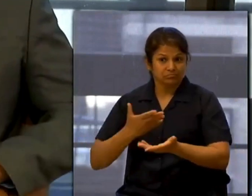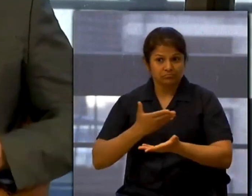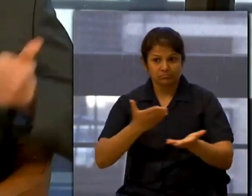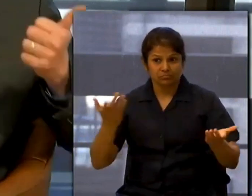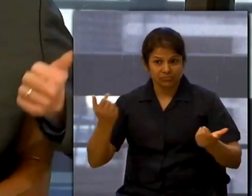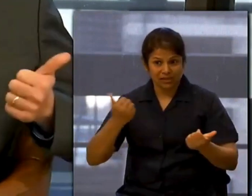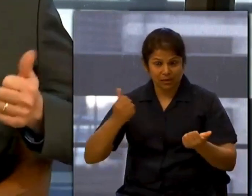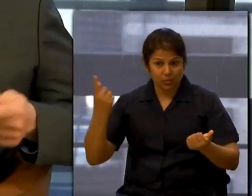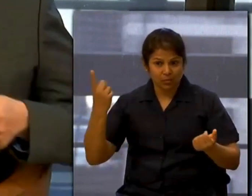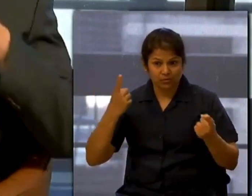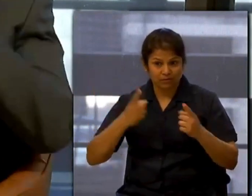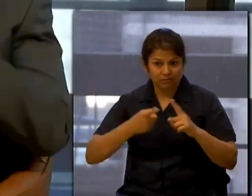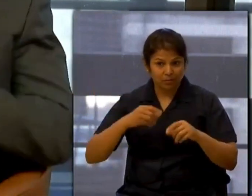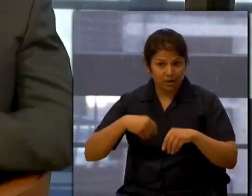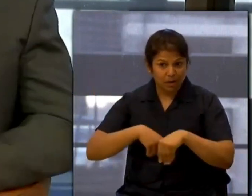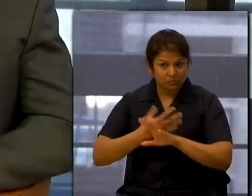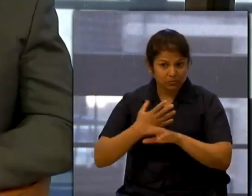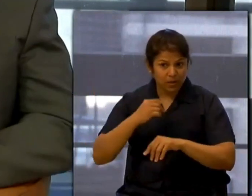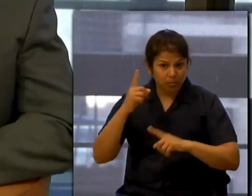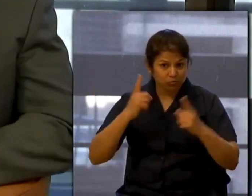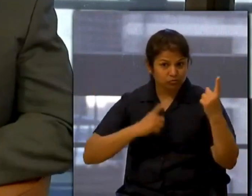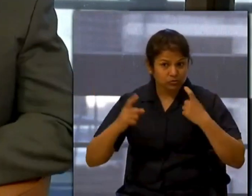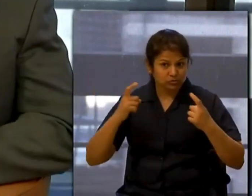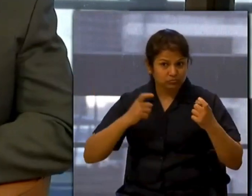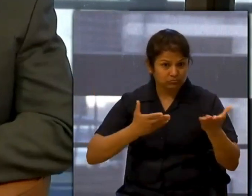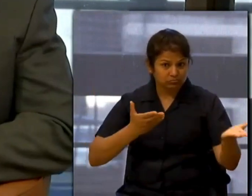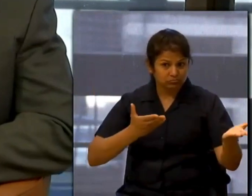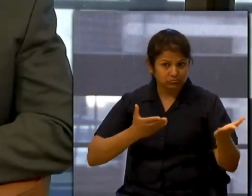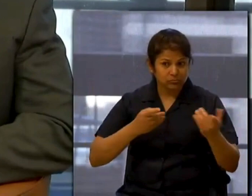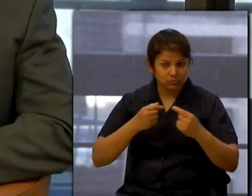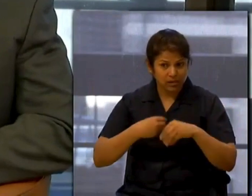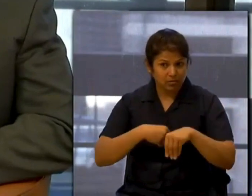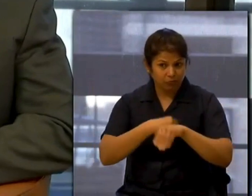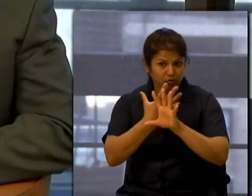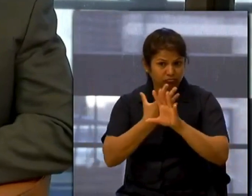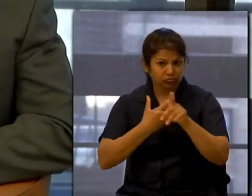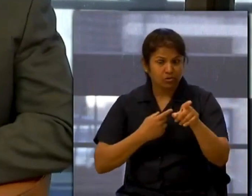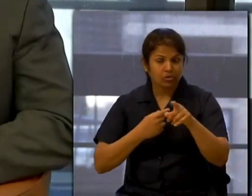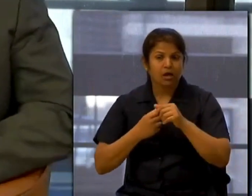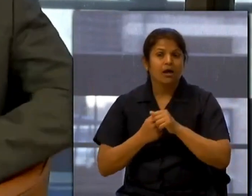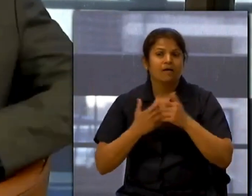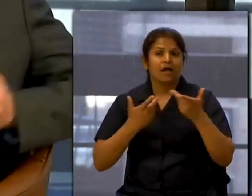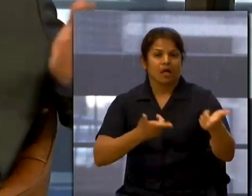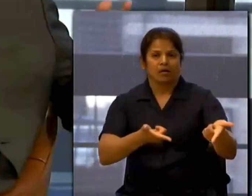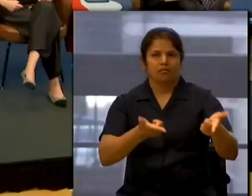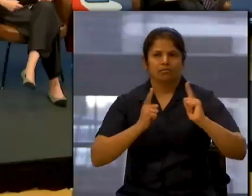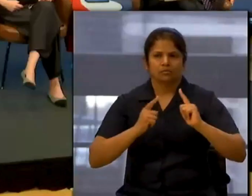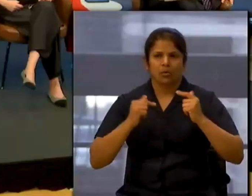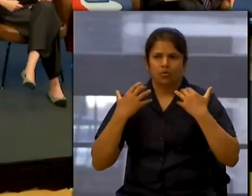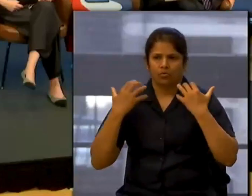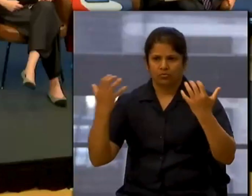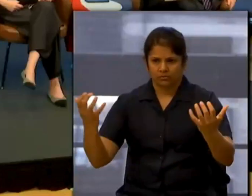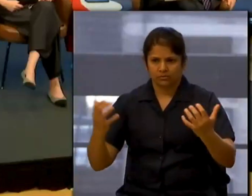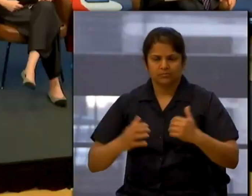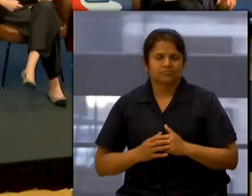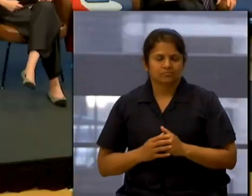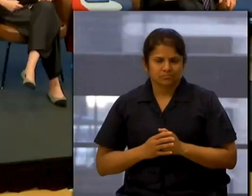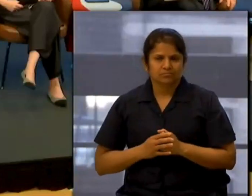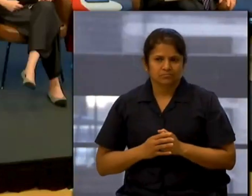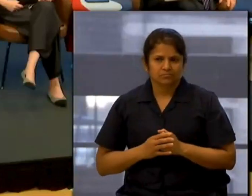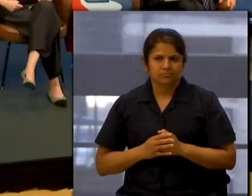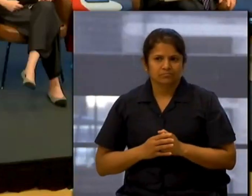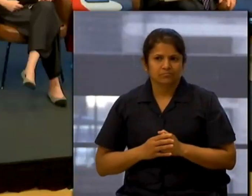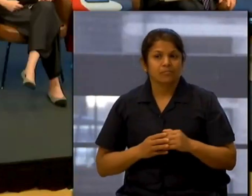Why don't we start with that? And then we will see if we've got somebody in the room might have a question as well. So Sam, do you have a question that you'd like to? Sure,